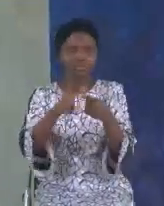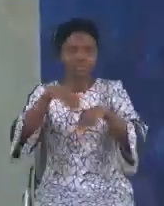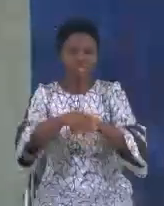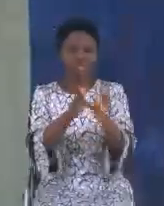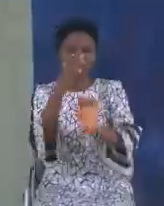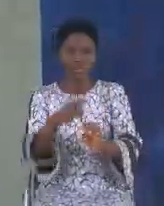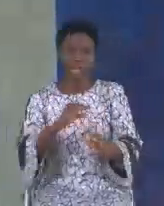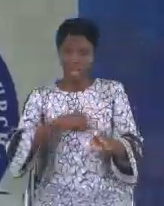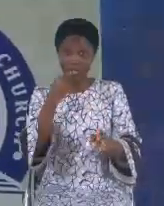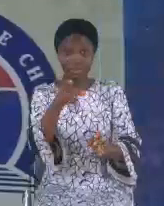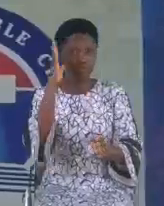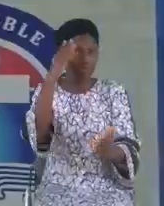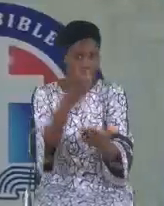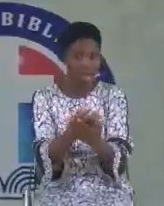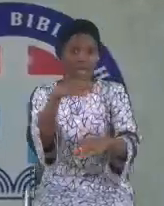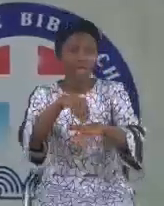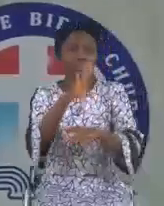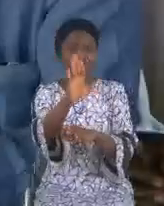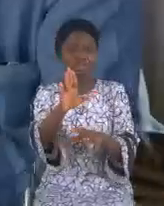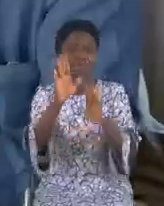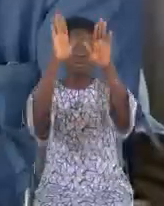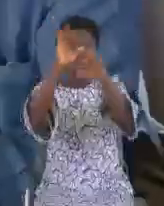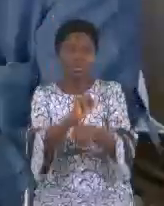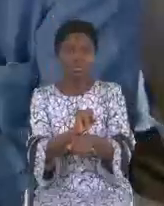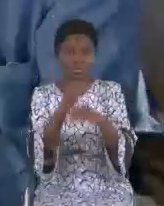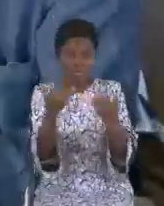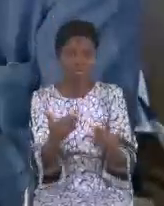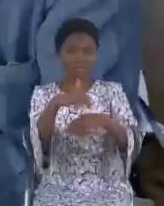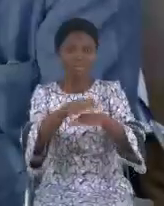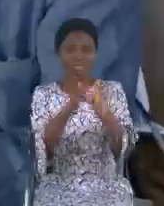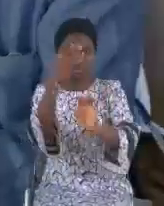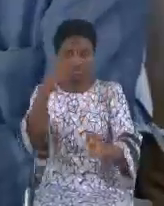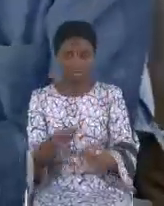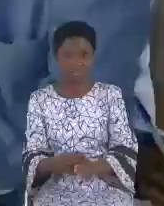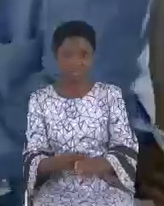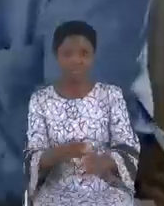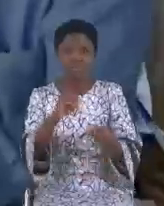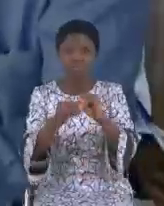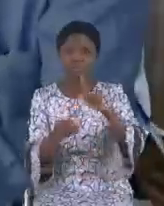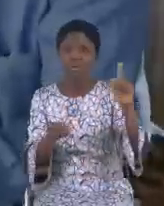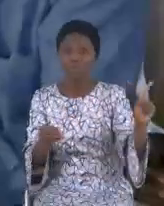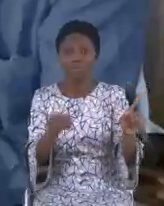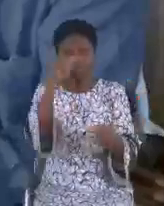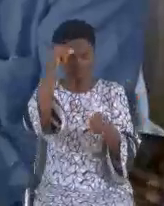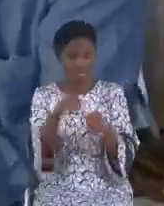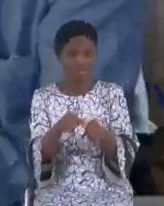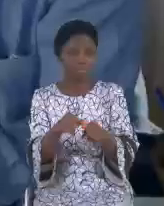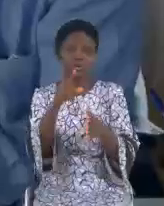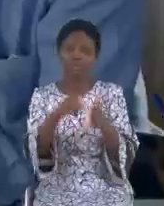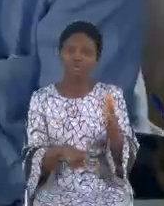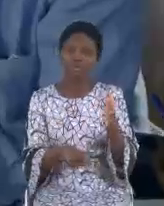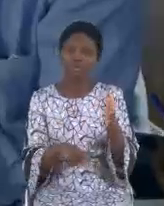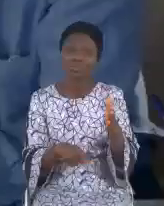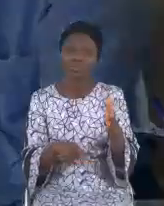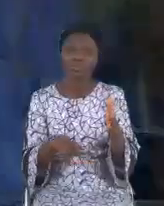you arrive at your miracle tonight. Number one, remember what we